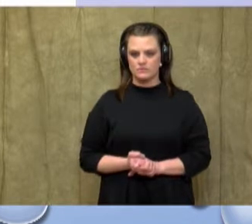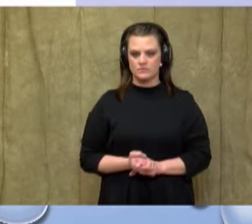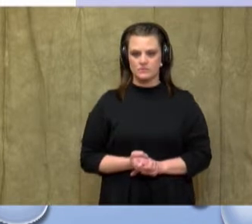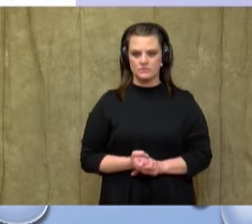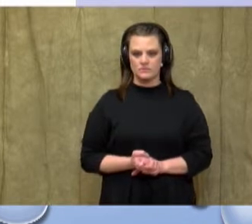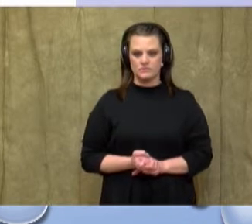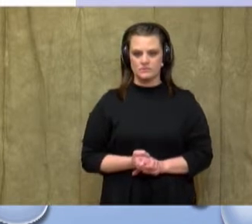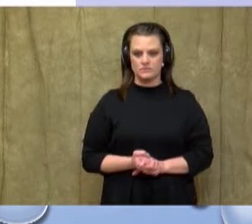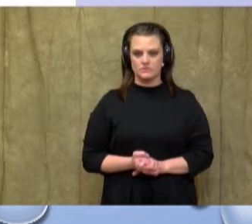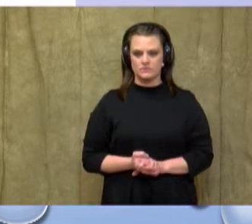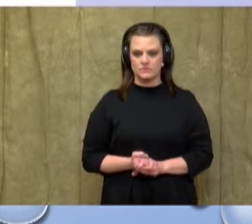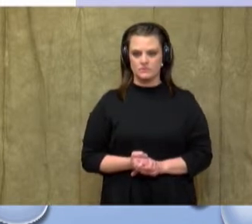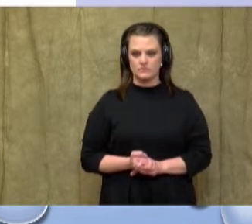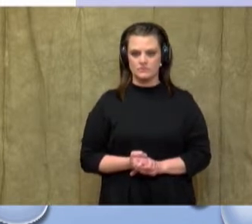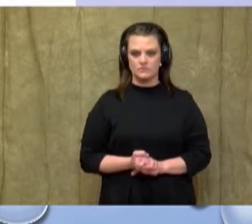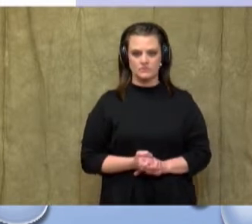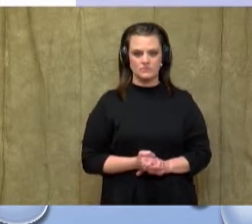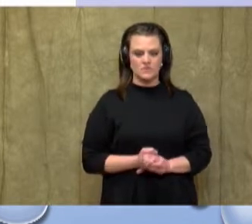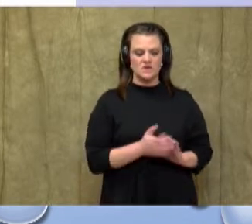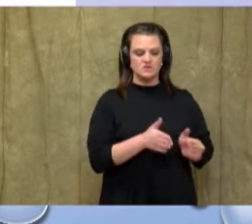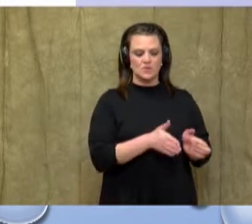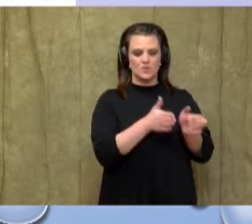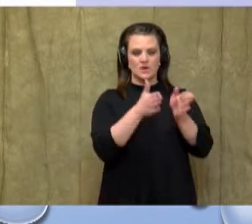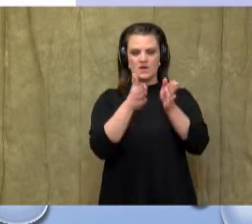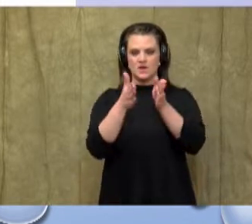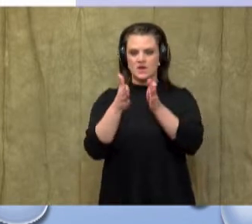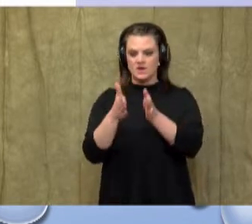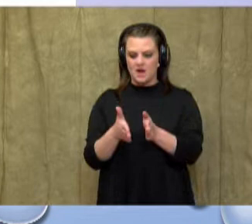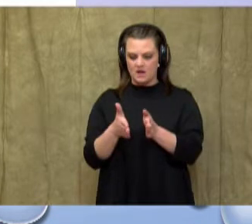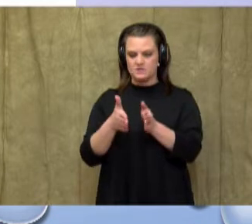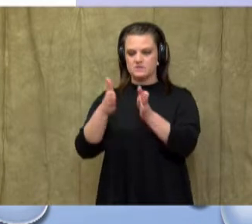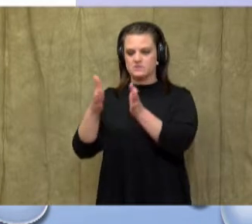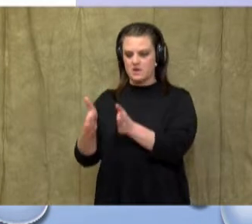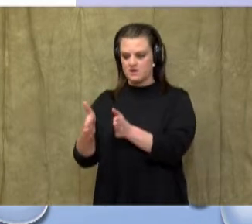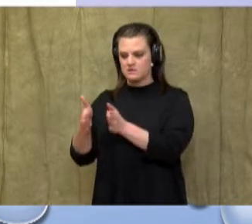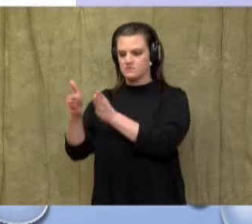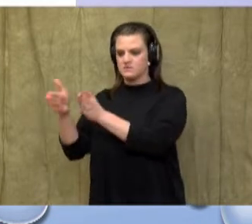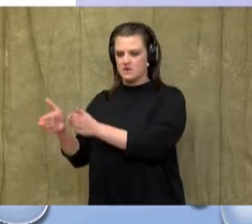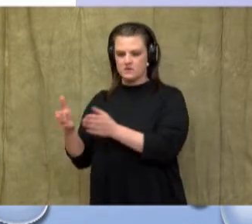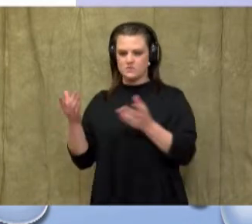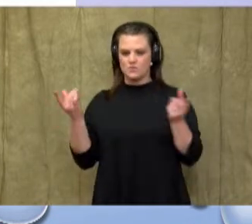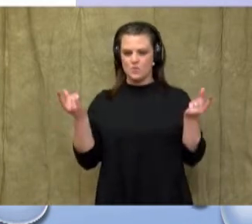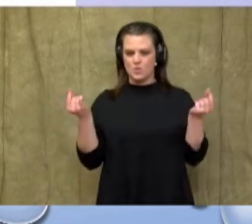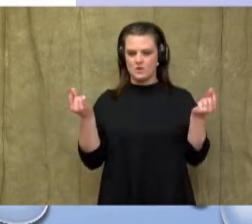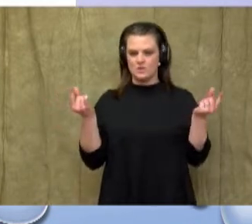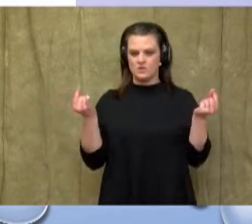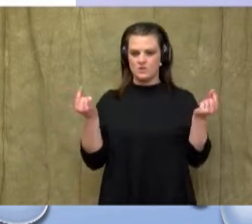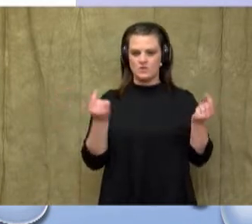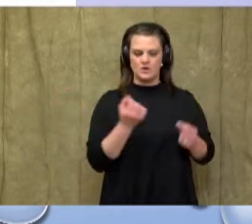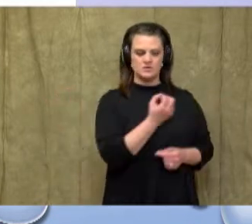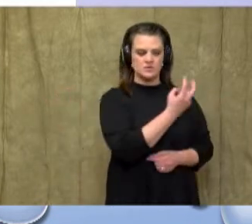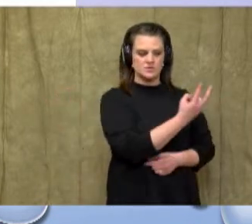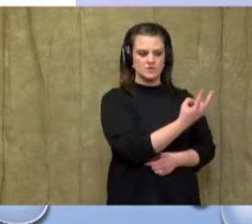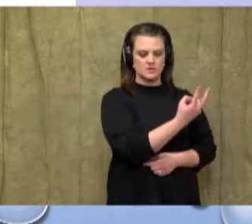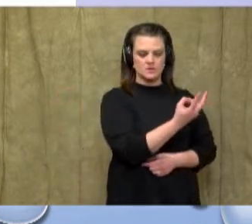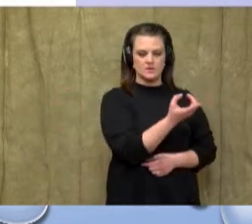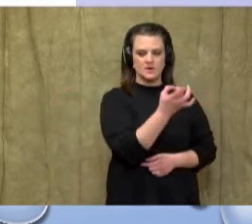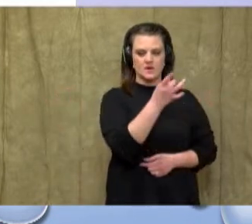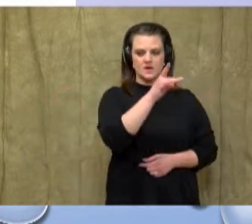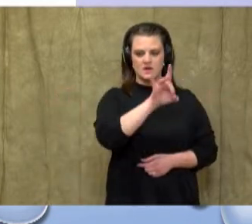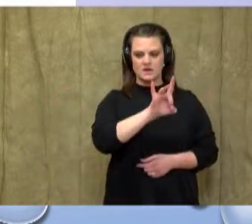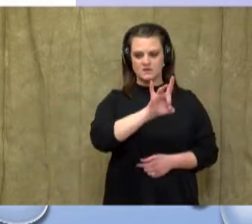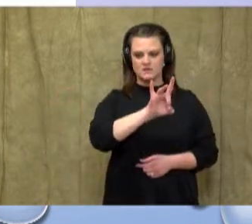What would you do to get the next 3 numbers with this pattern? 2,